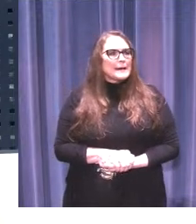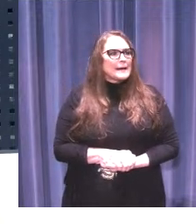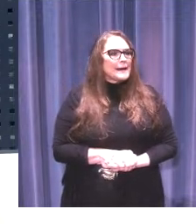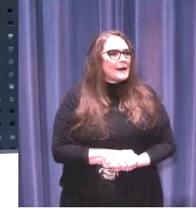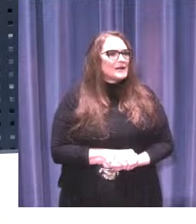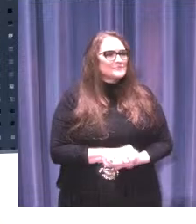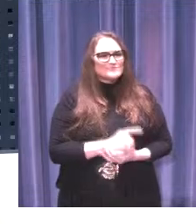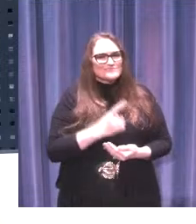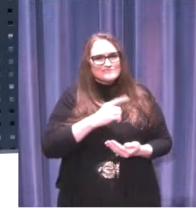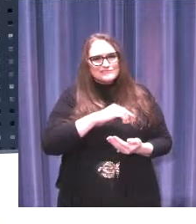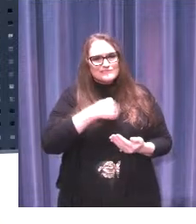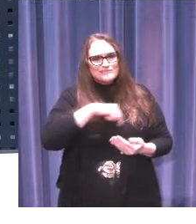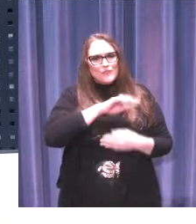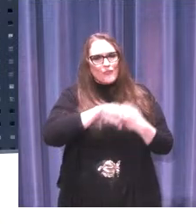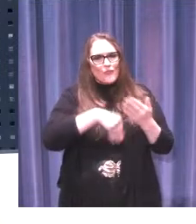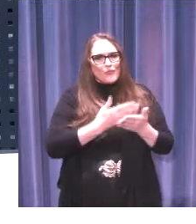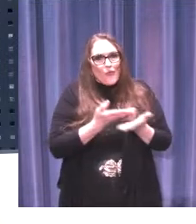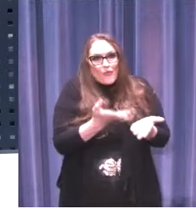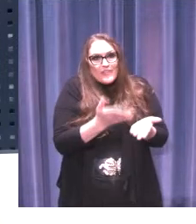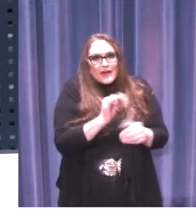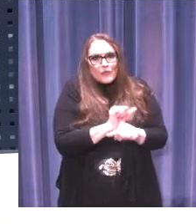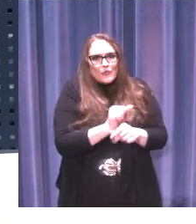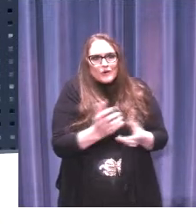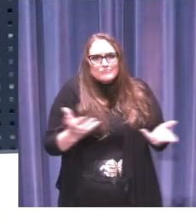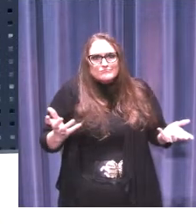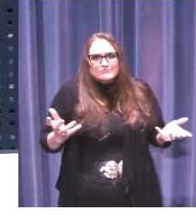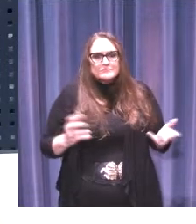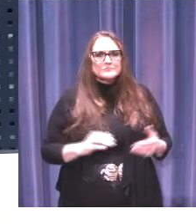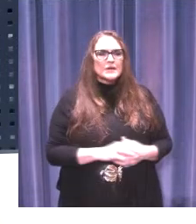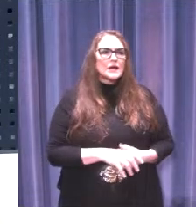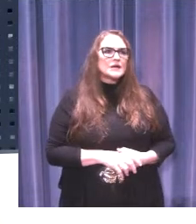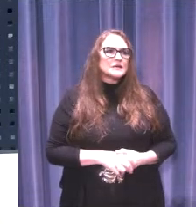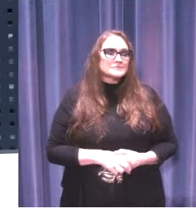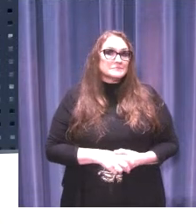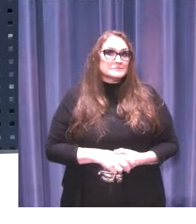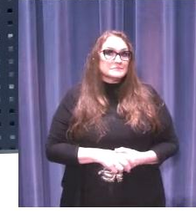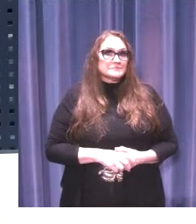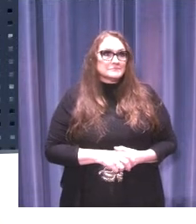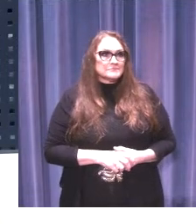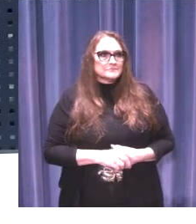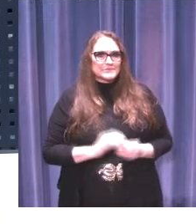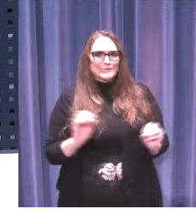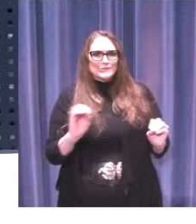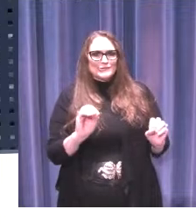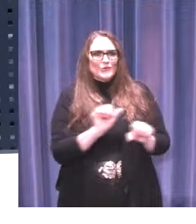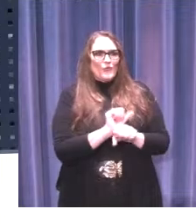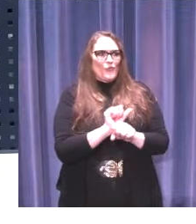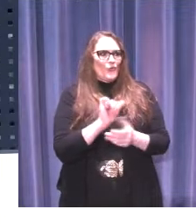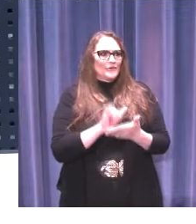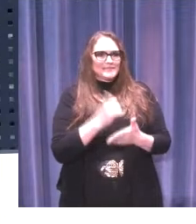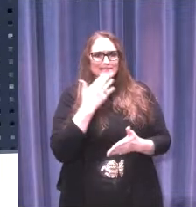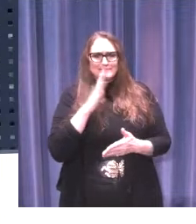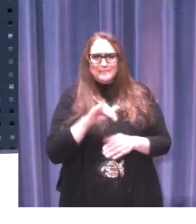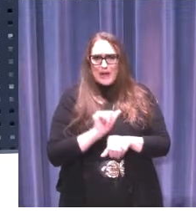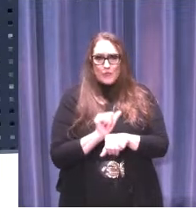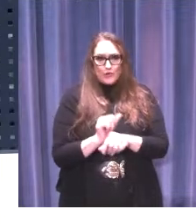we're all here to work out. There's no work that's, bad work. Just if